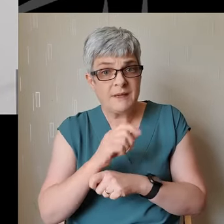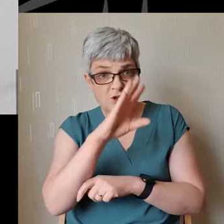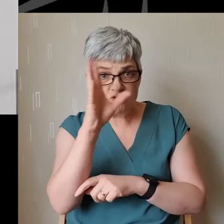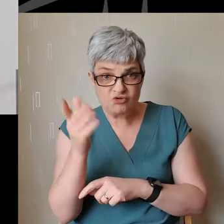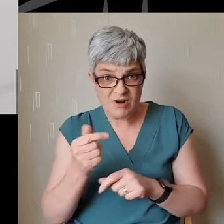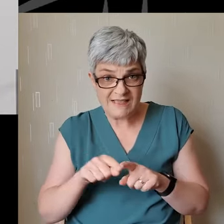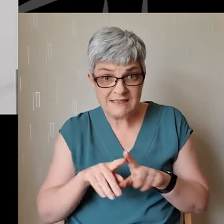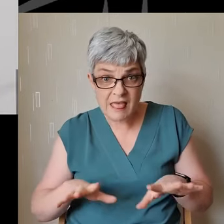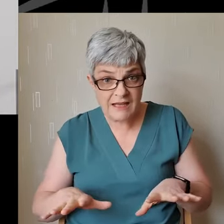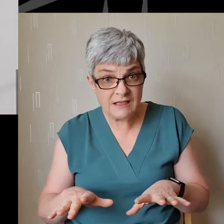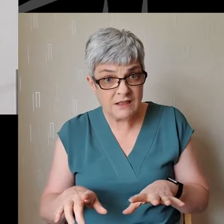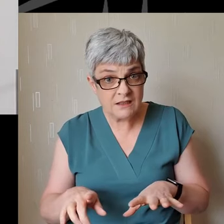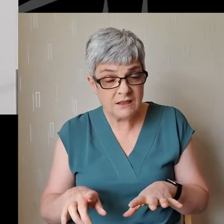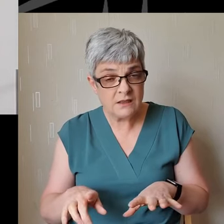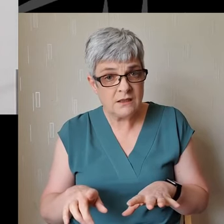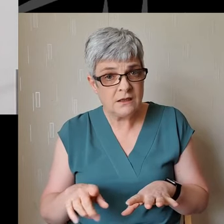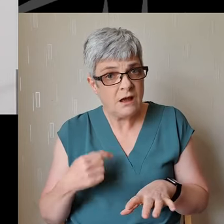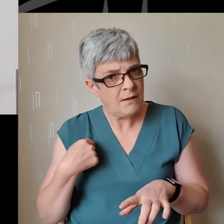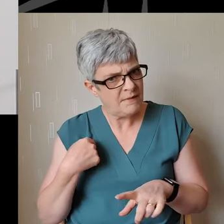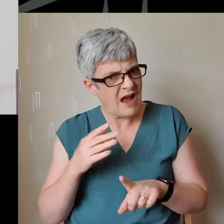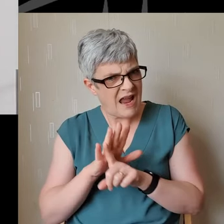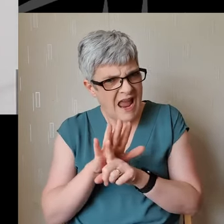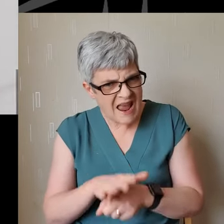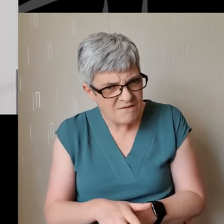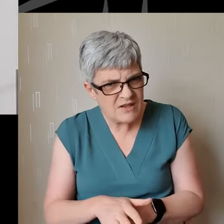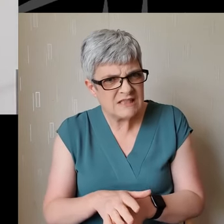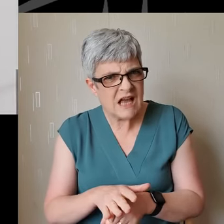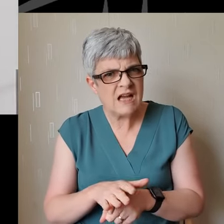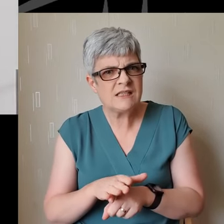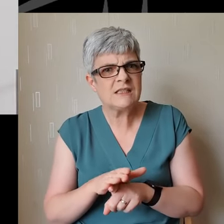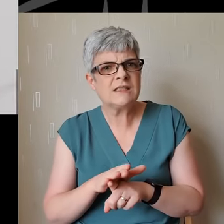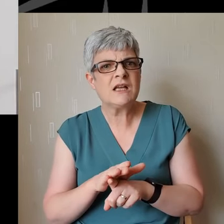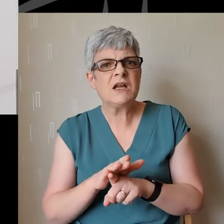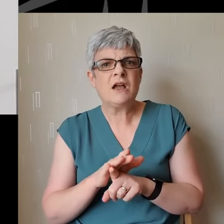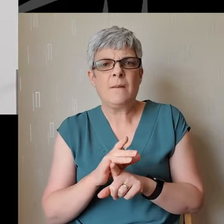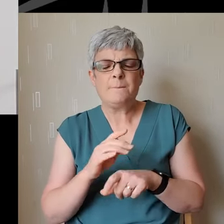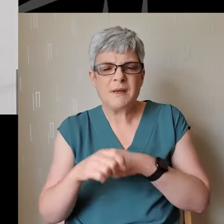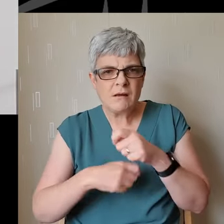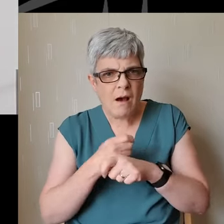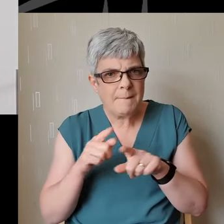How much emphasis have I put on becoming more like Jesus day by day?